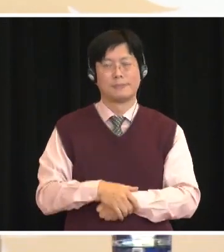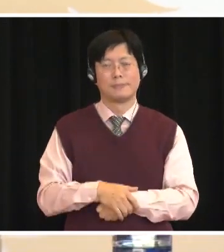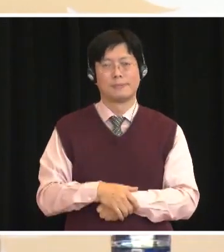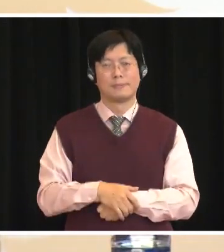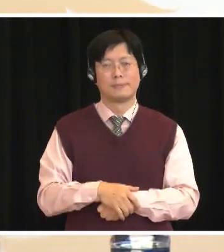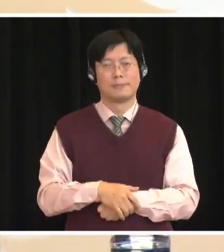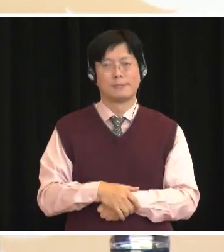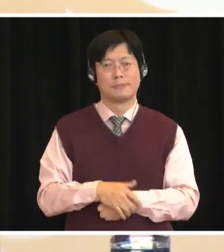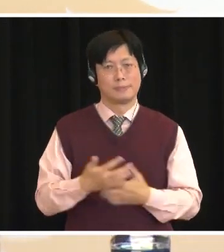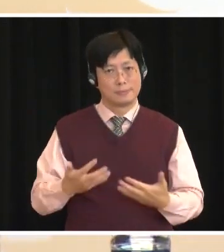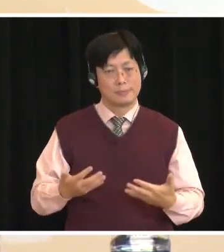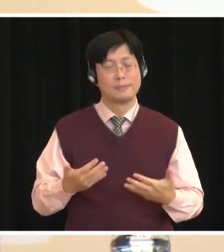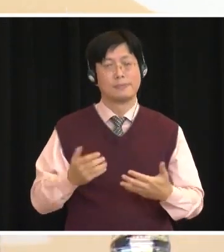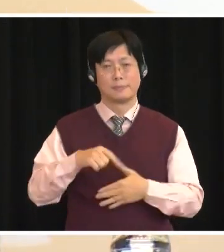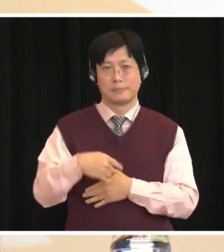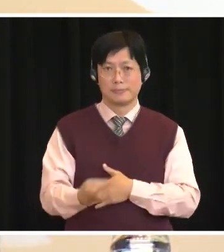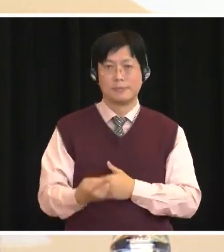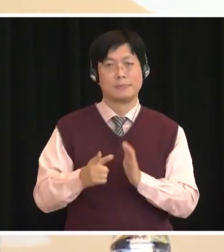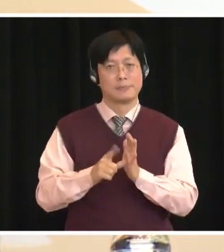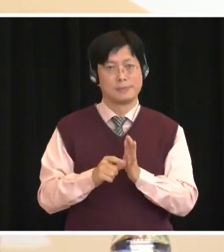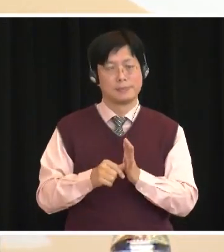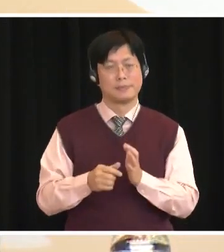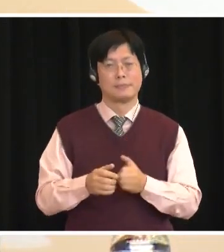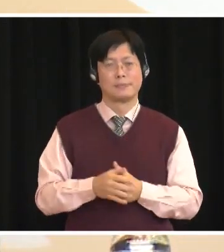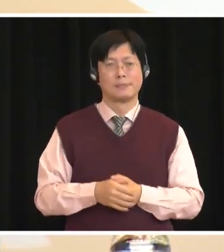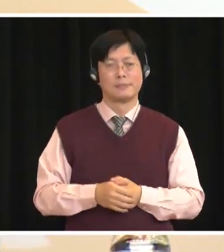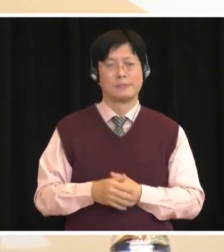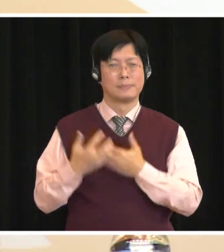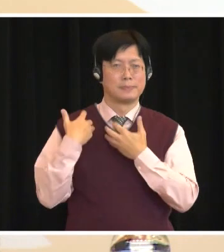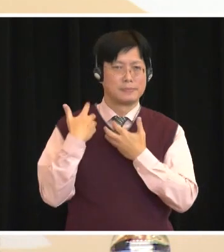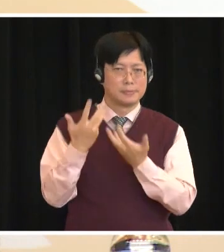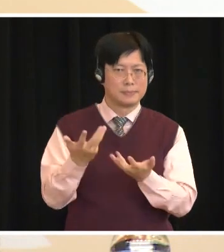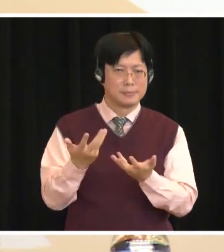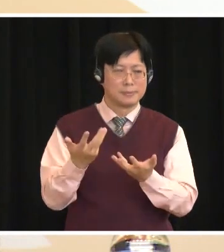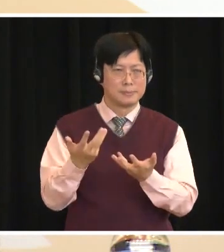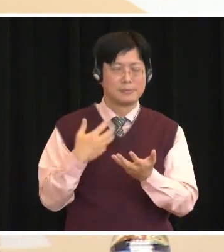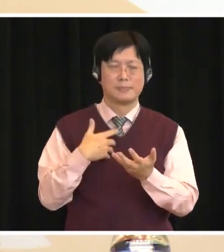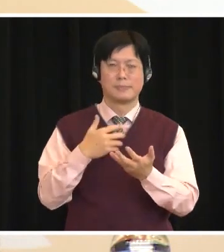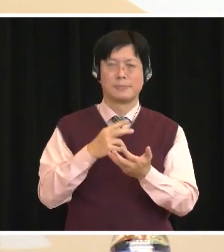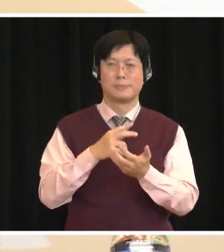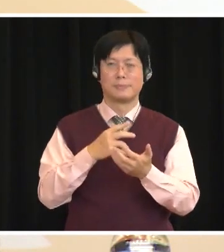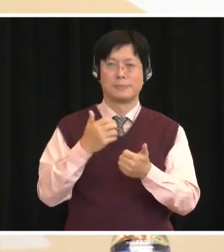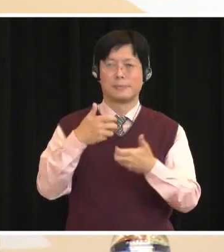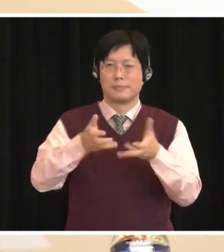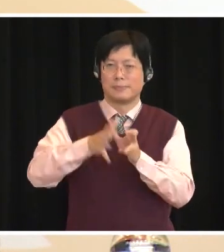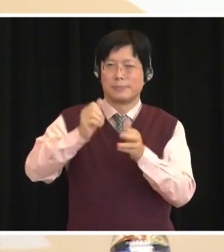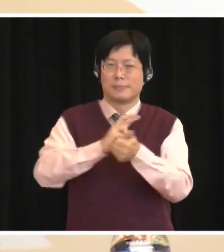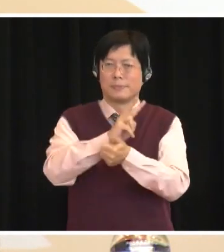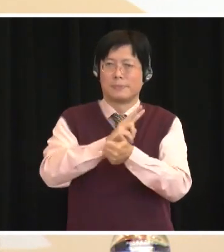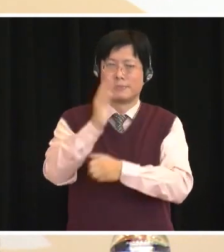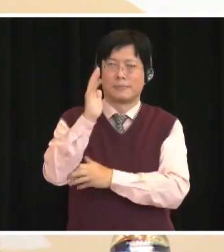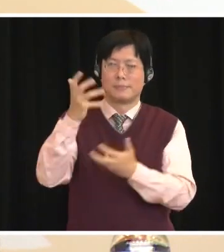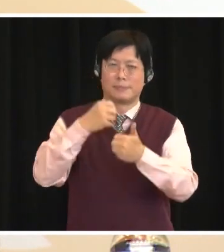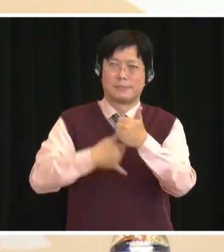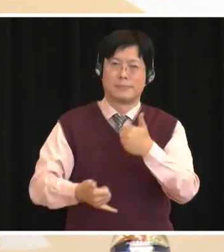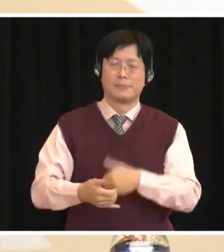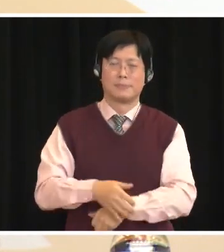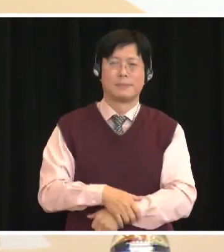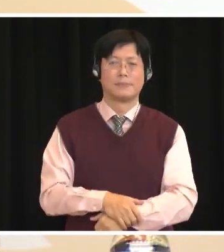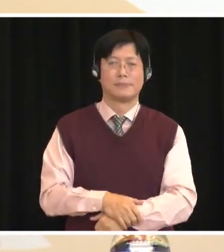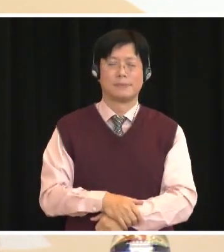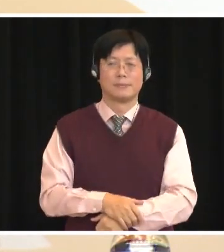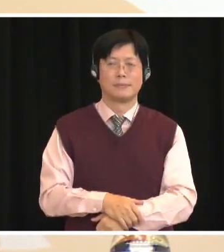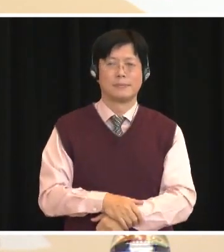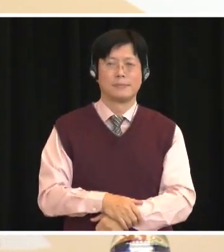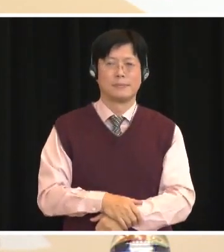Minister, you may, as is usual in a criminal court, the suspect has the